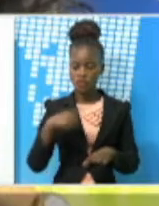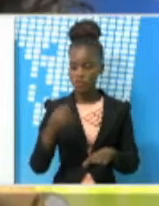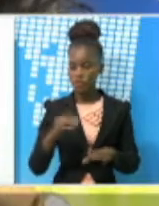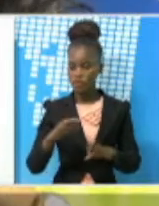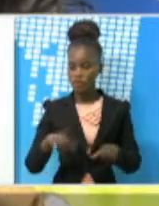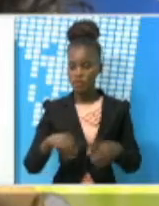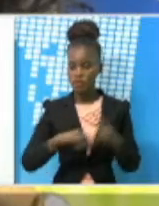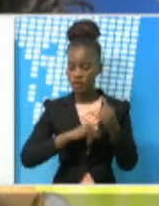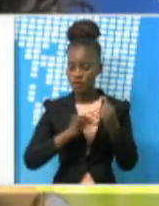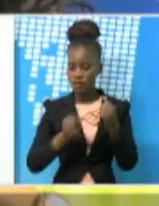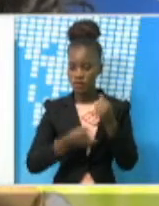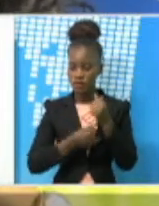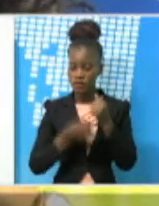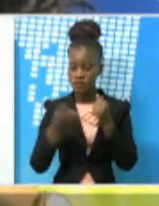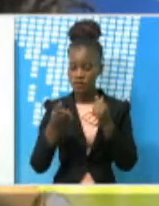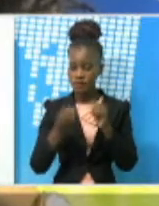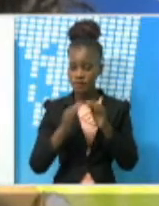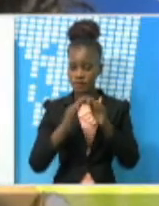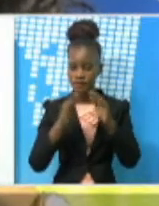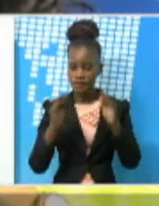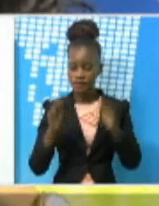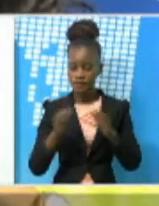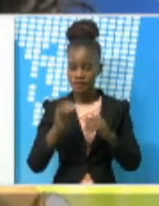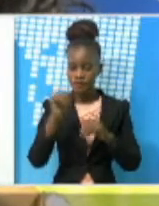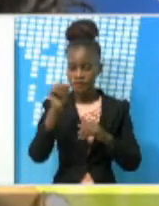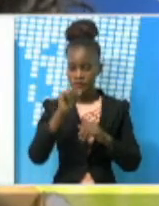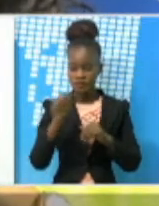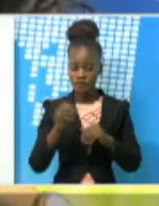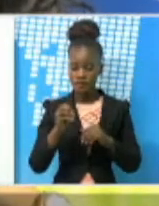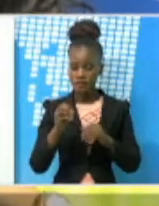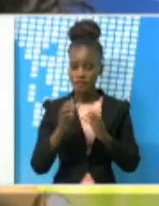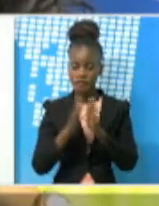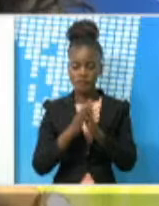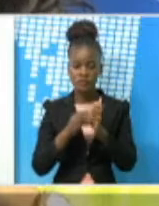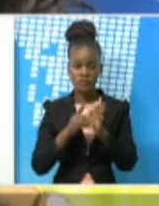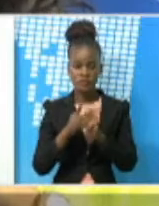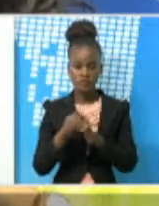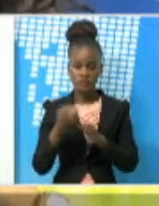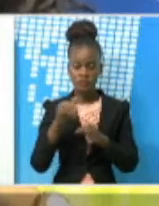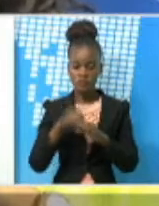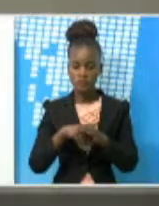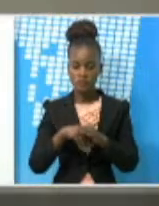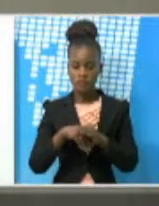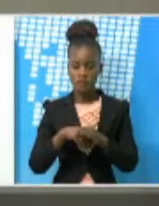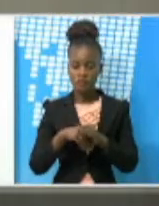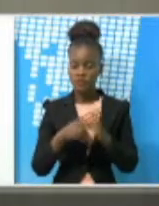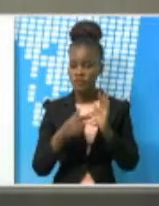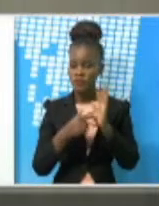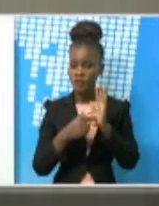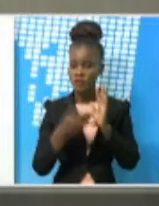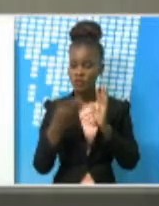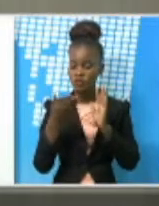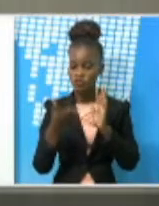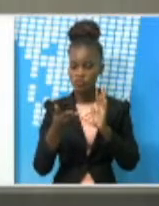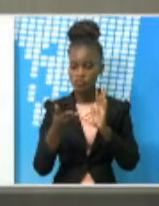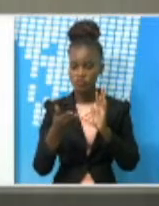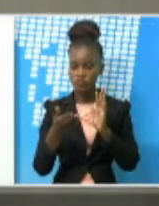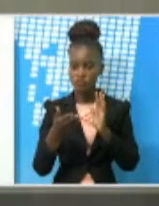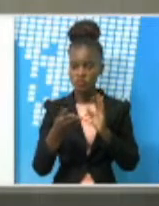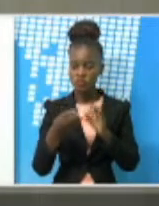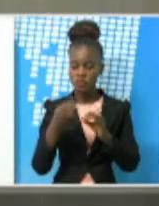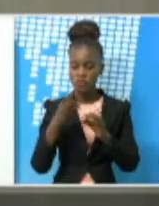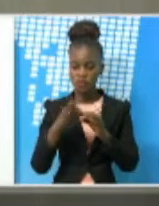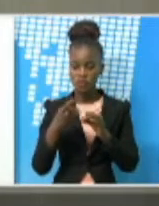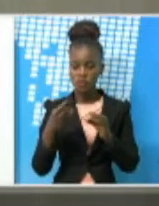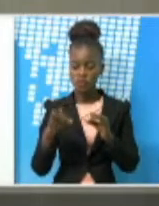going to create? So both directly and indirectly. And for example, if I use the example of the tea factories